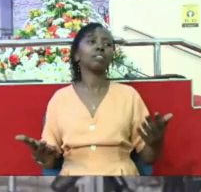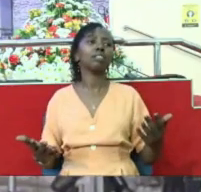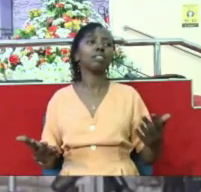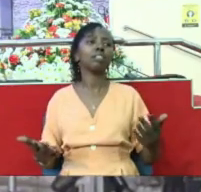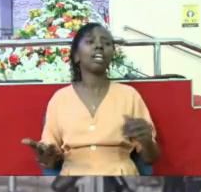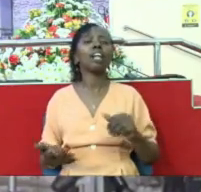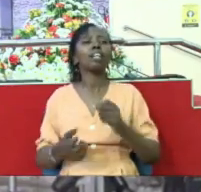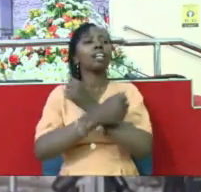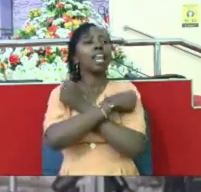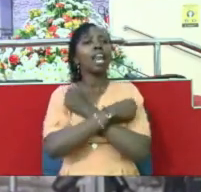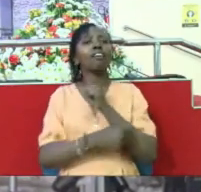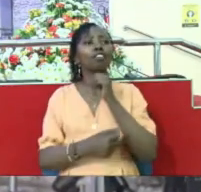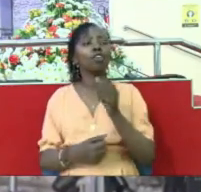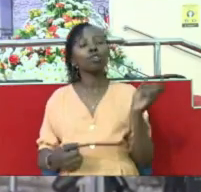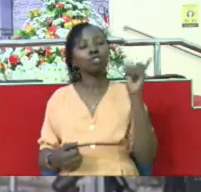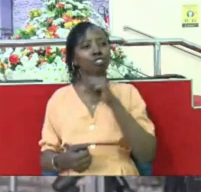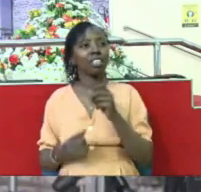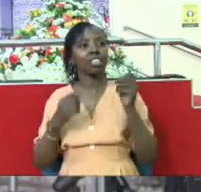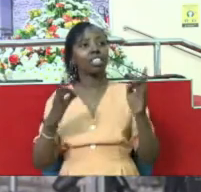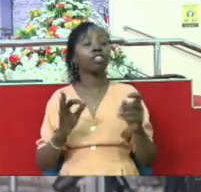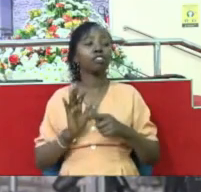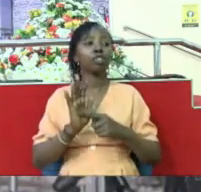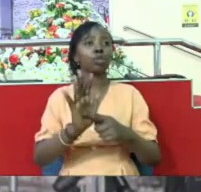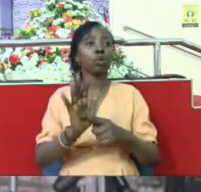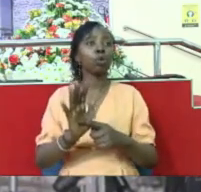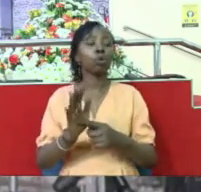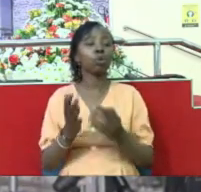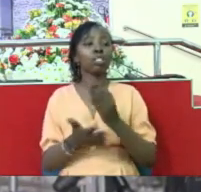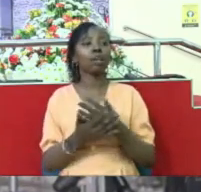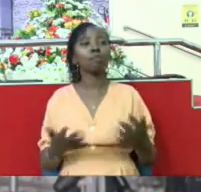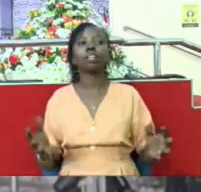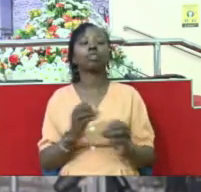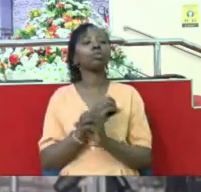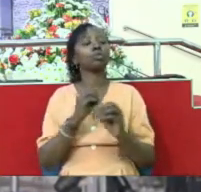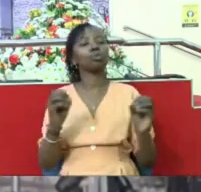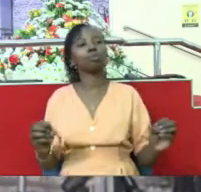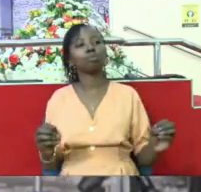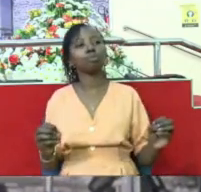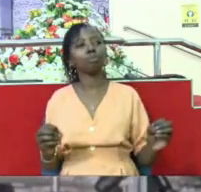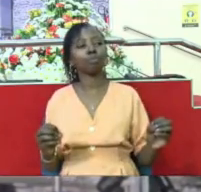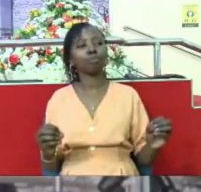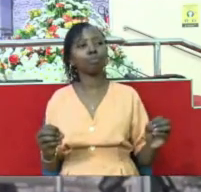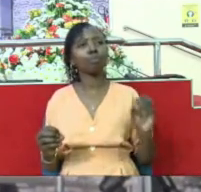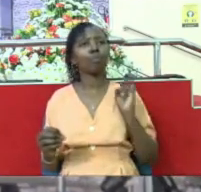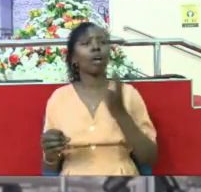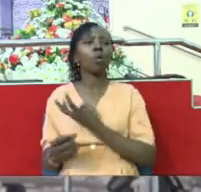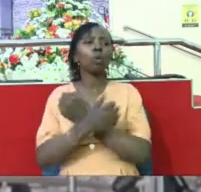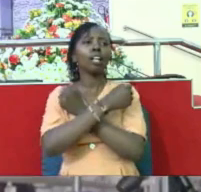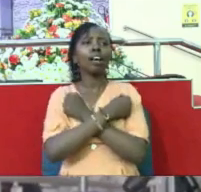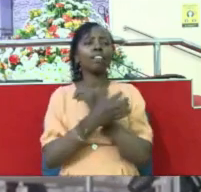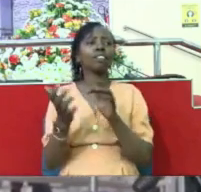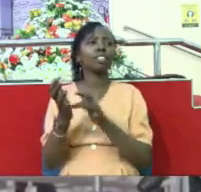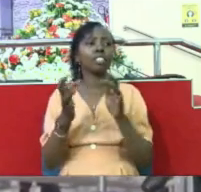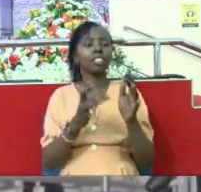away. We love the Lord Jesus Christ. And we want to give our lives to him. We